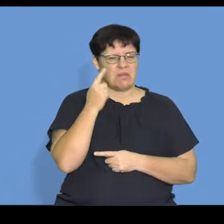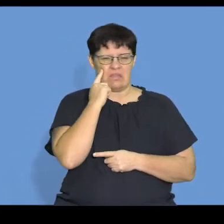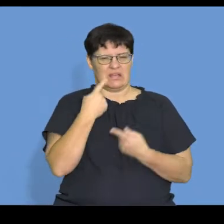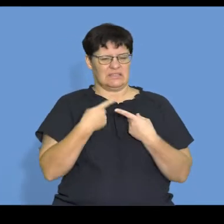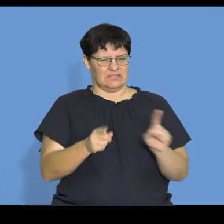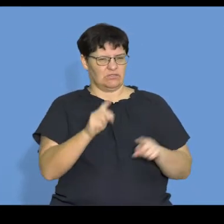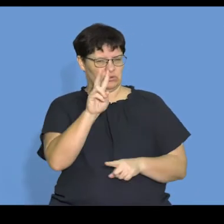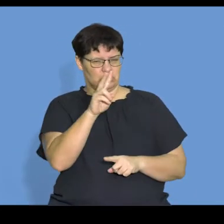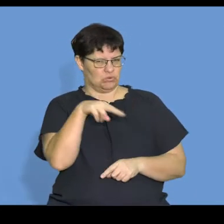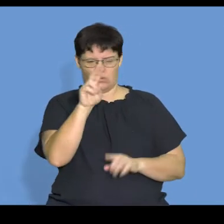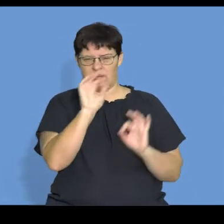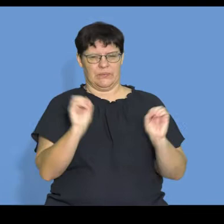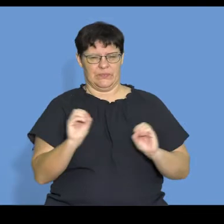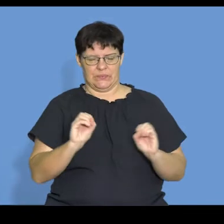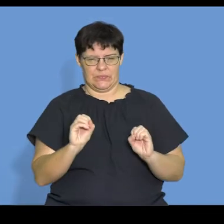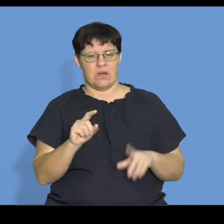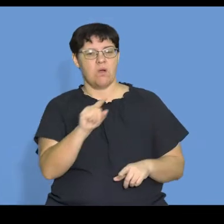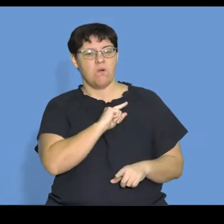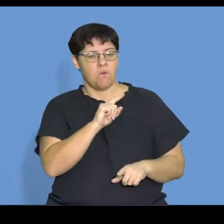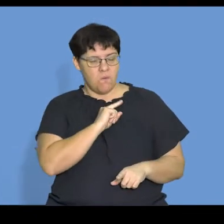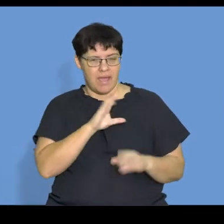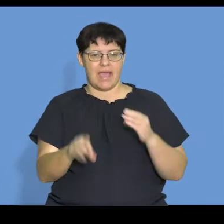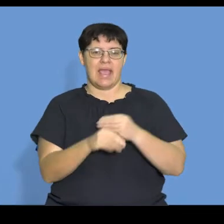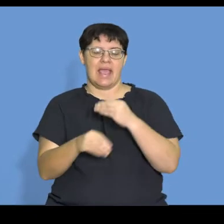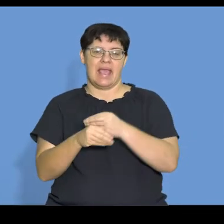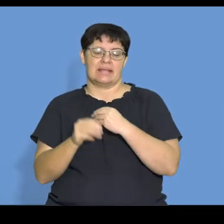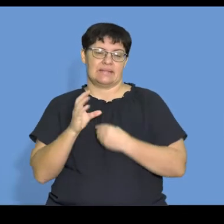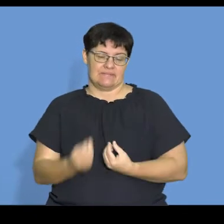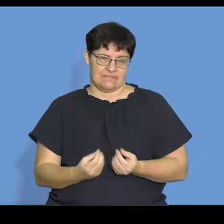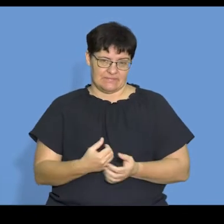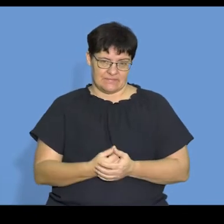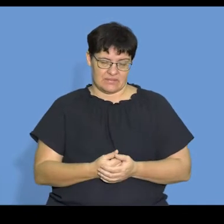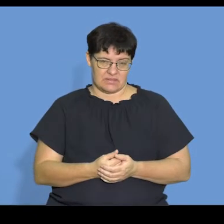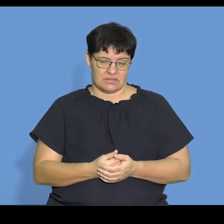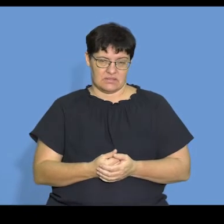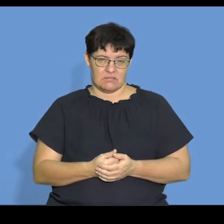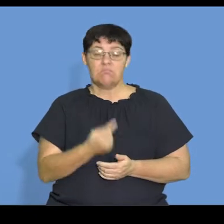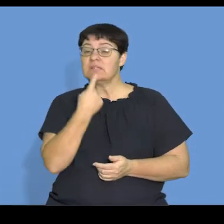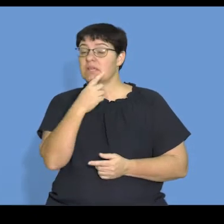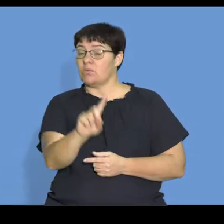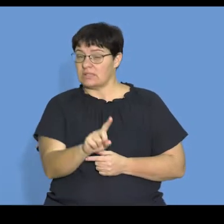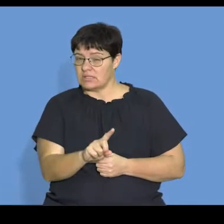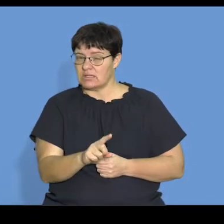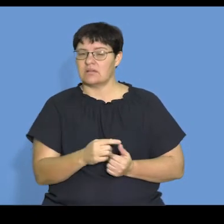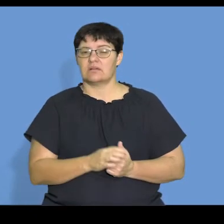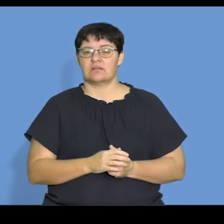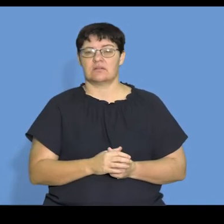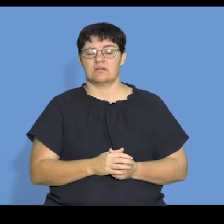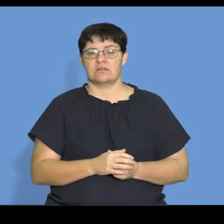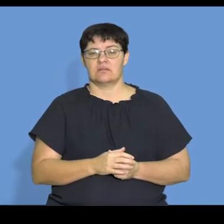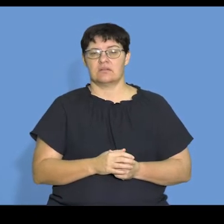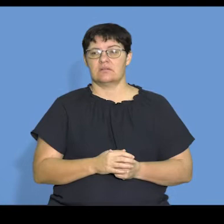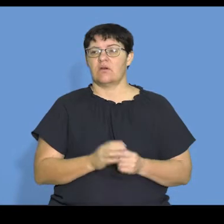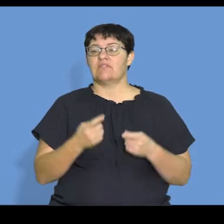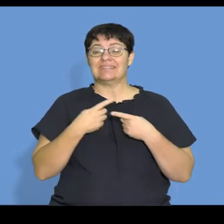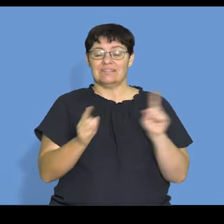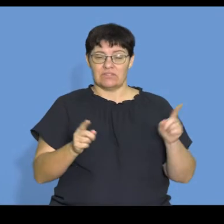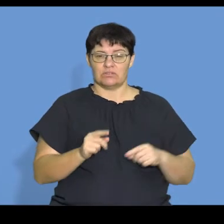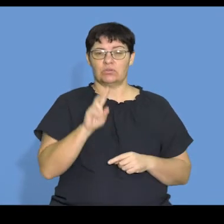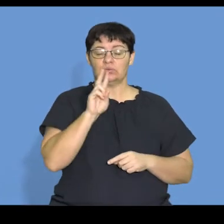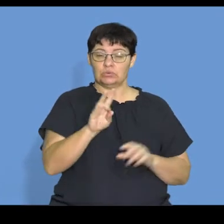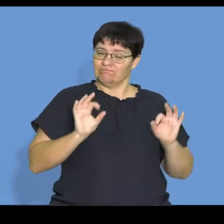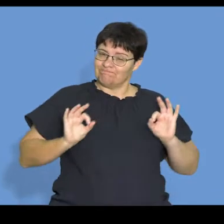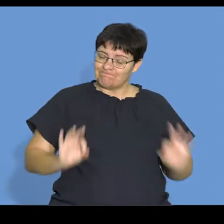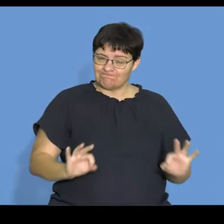squares because we are adding, right? Because what did I say? I've been saying it must be a difference of 2 perfect